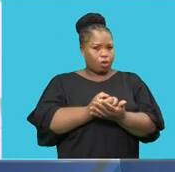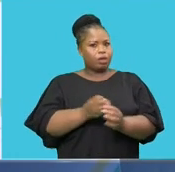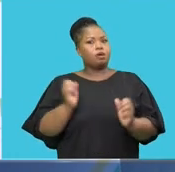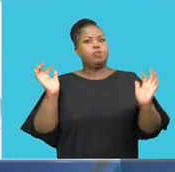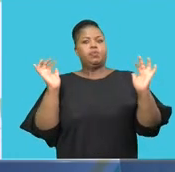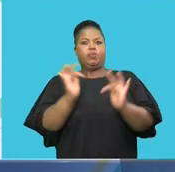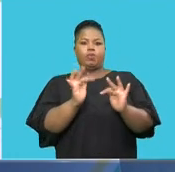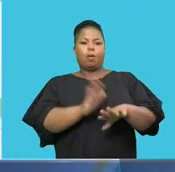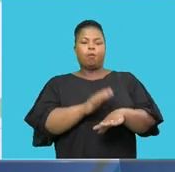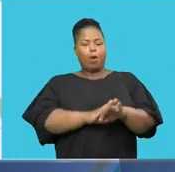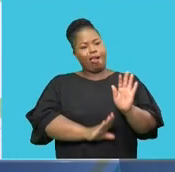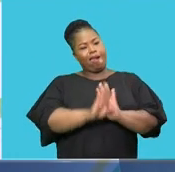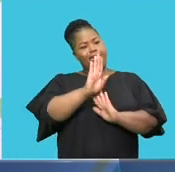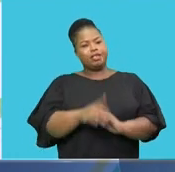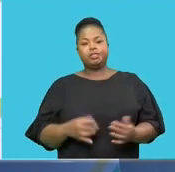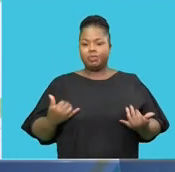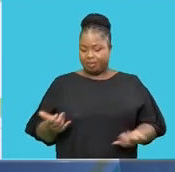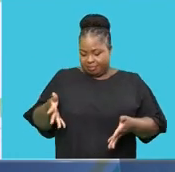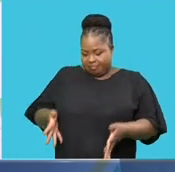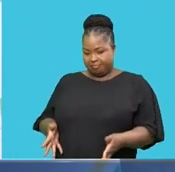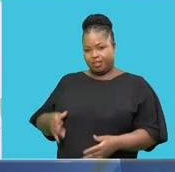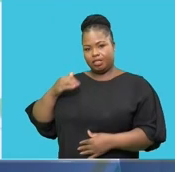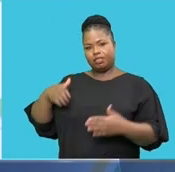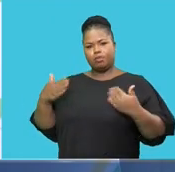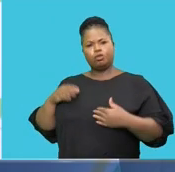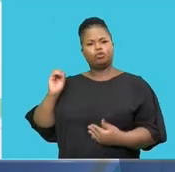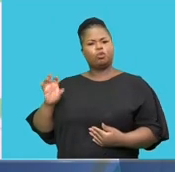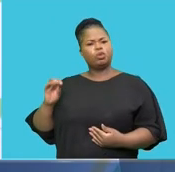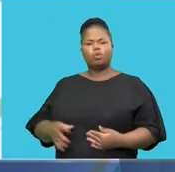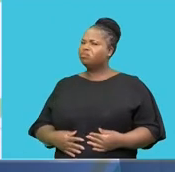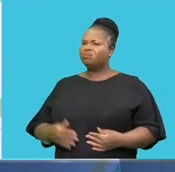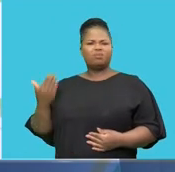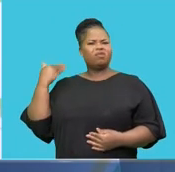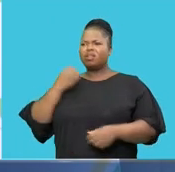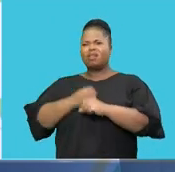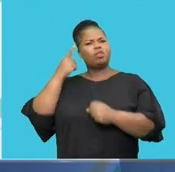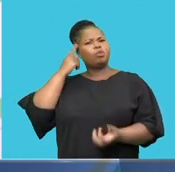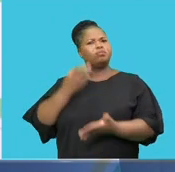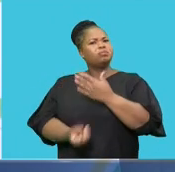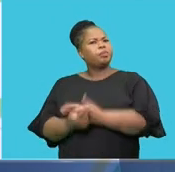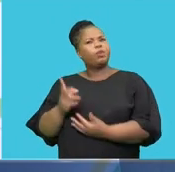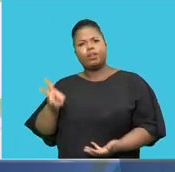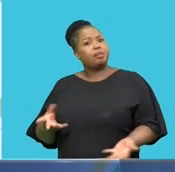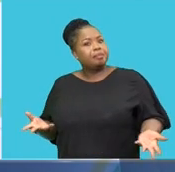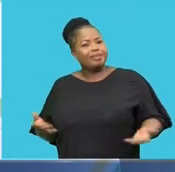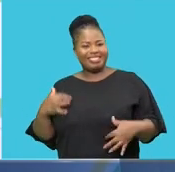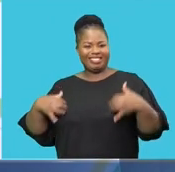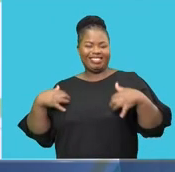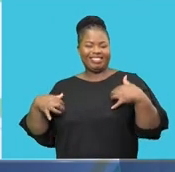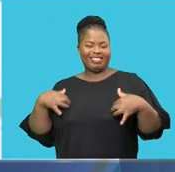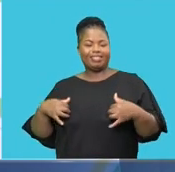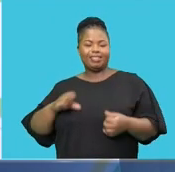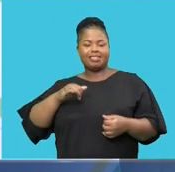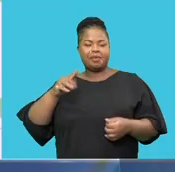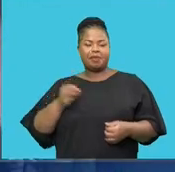boom because of this. Today we are in Jabulani in Soweto, things that we never thought were going to take place in our event. So we are excited about the